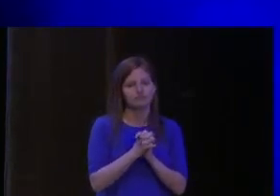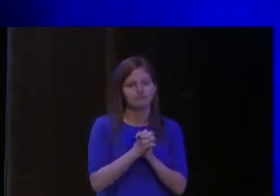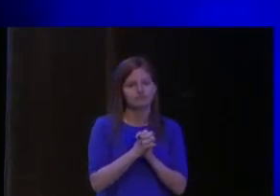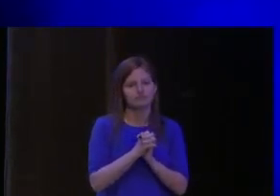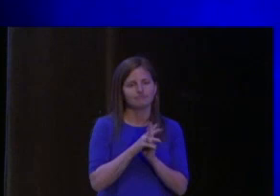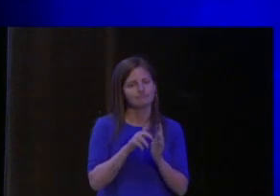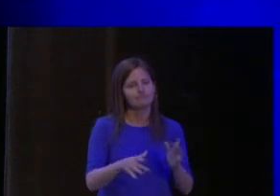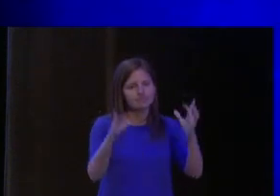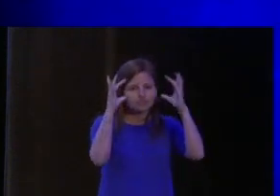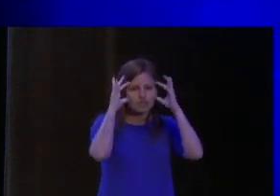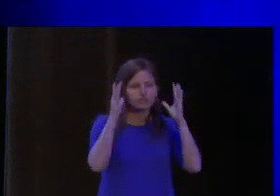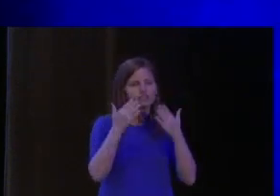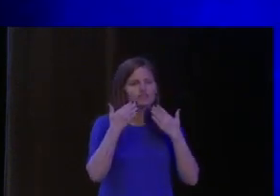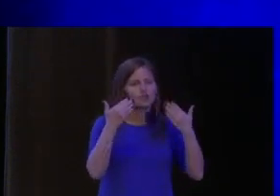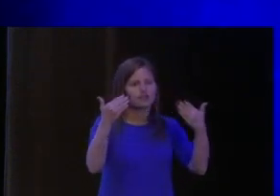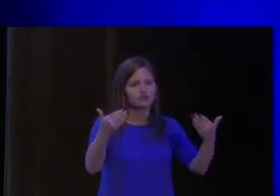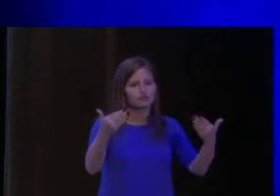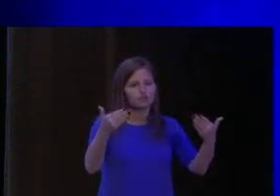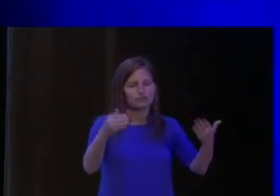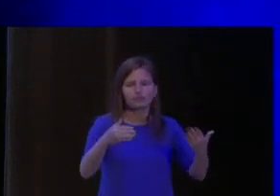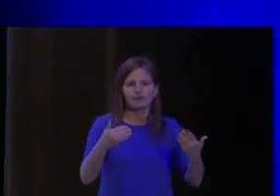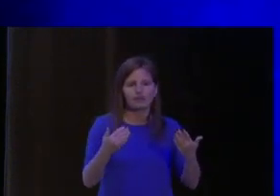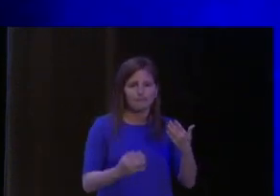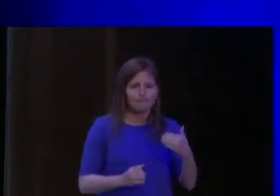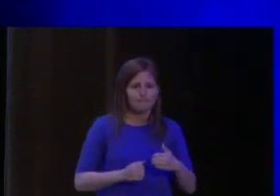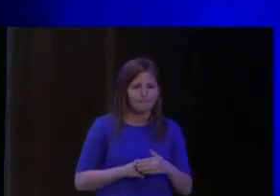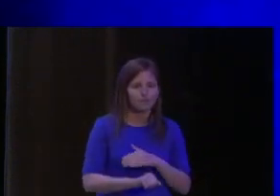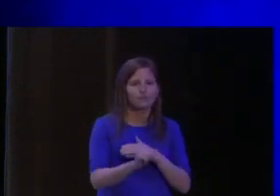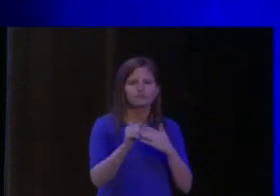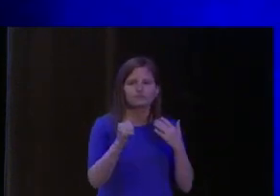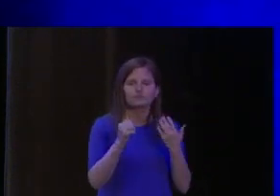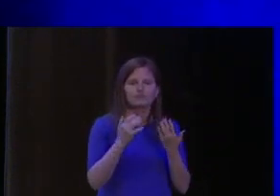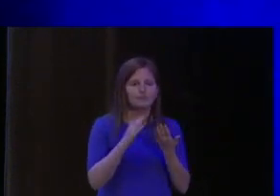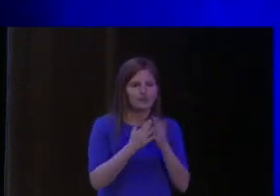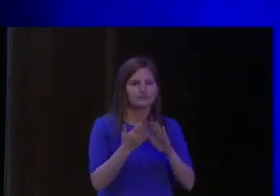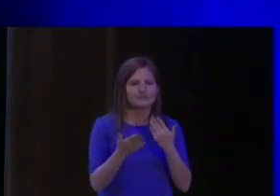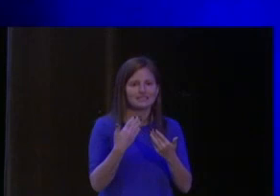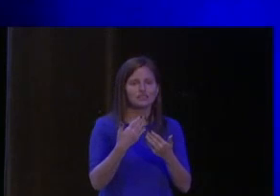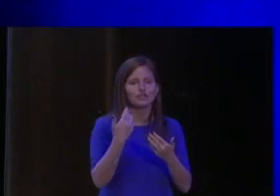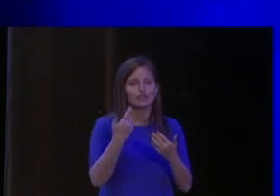In this consciousness of gratitude, it becomes easier to recognize, to